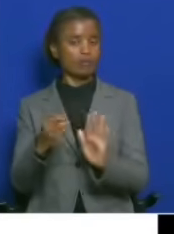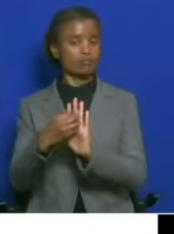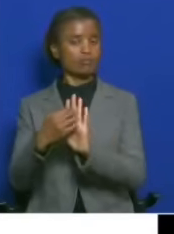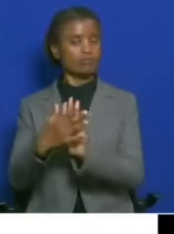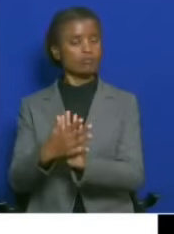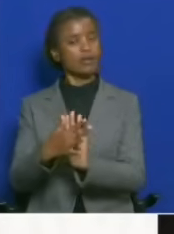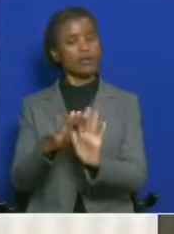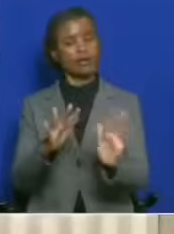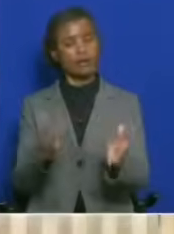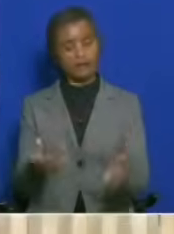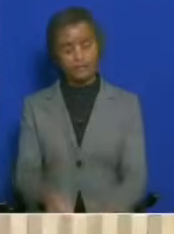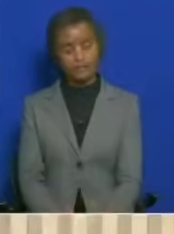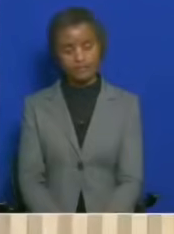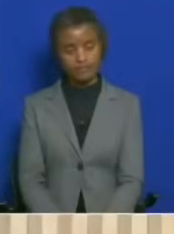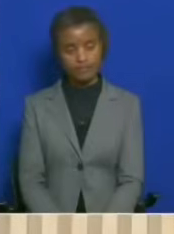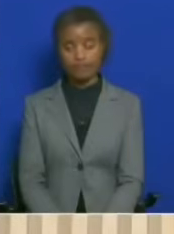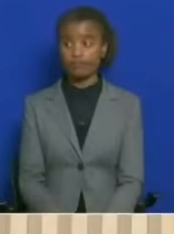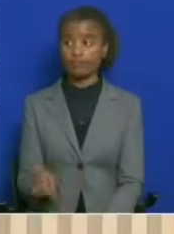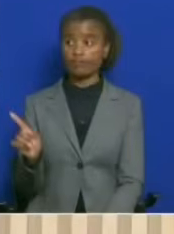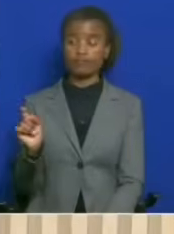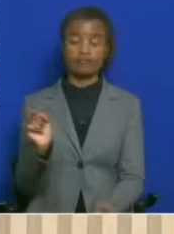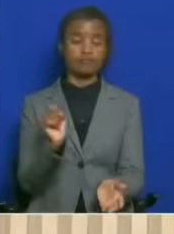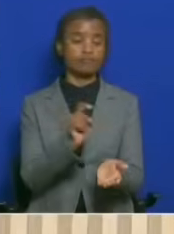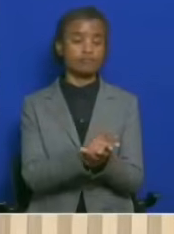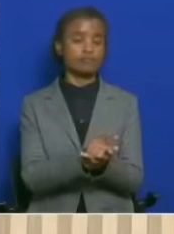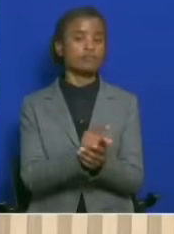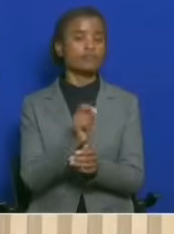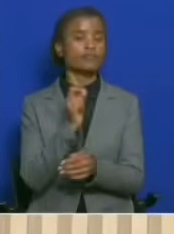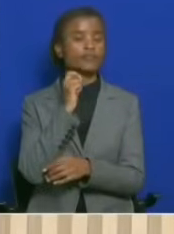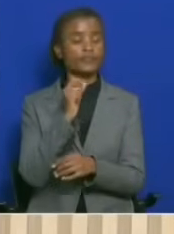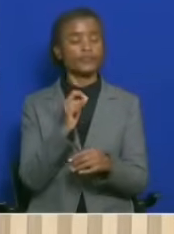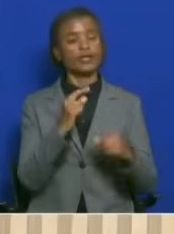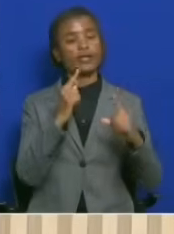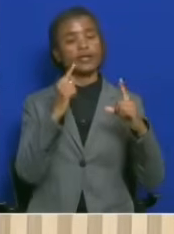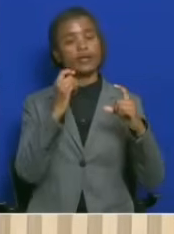And General Khan follows it with an emoji,